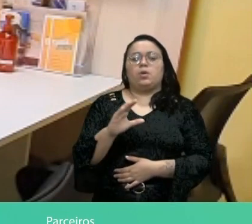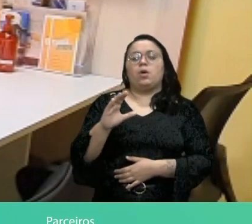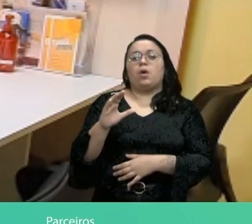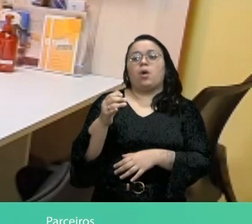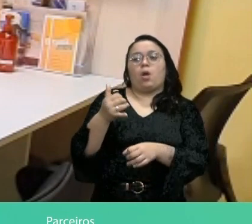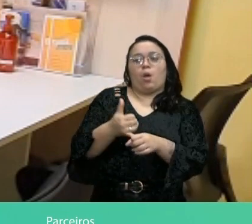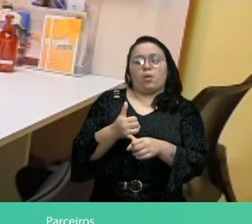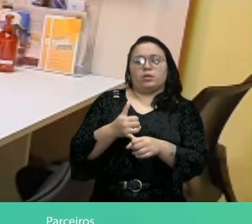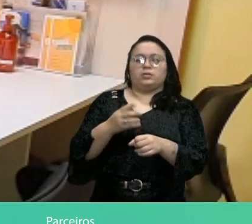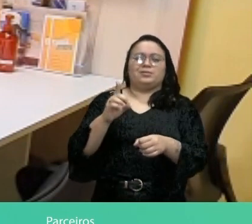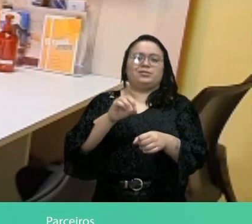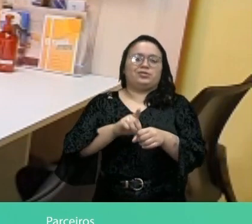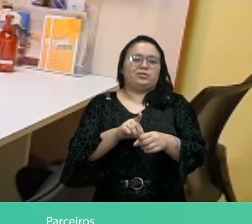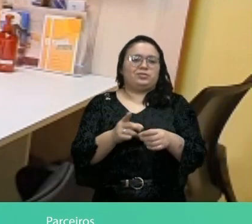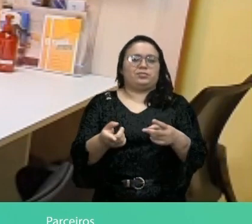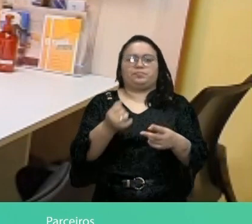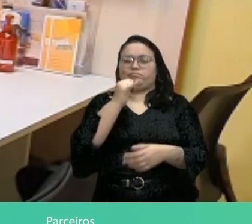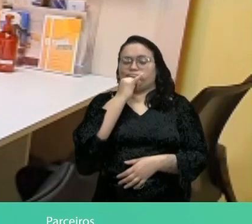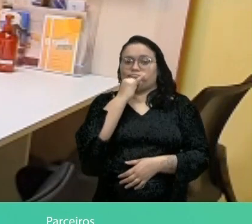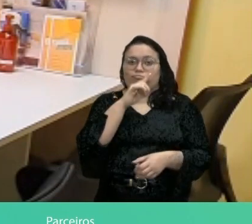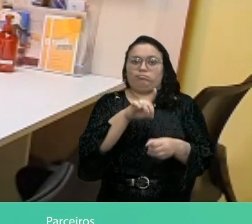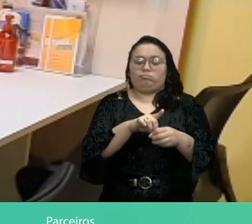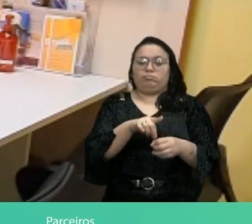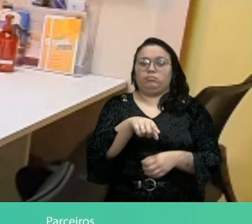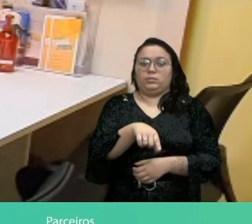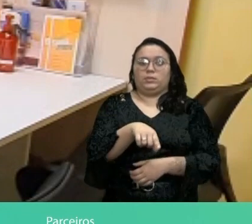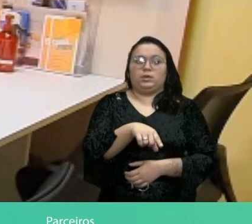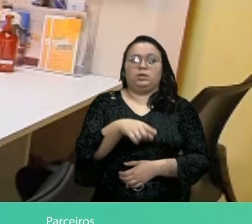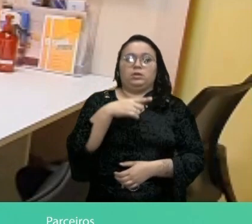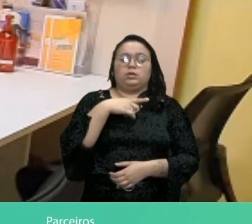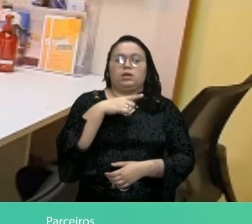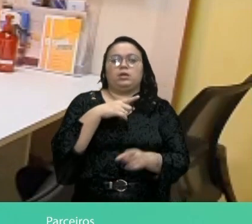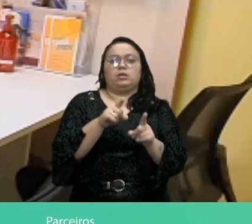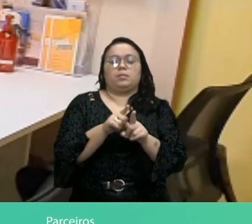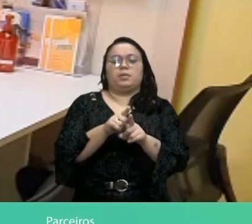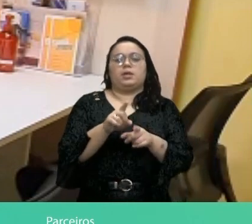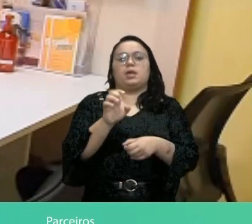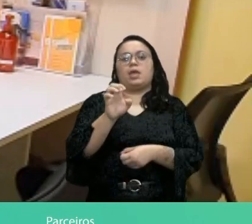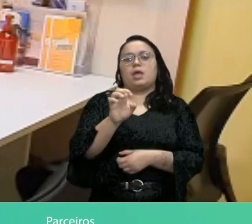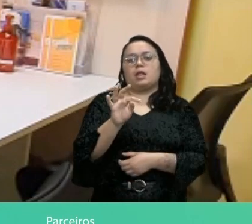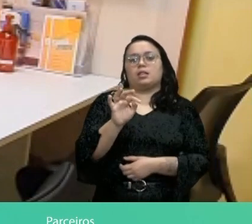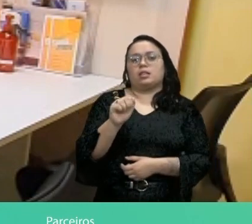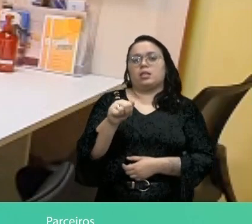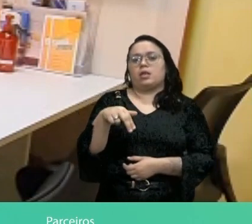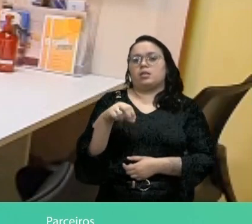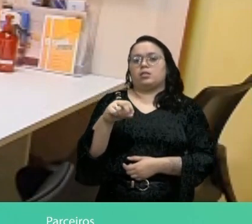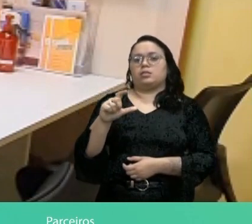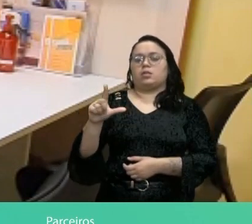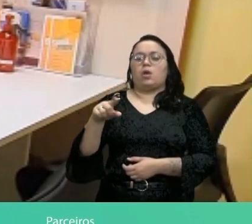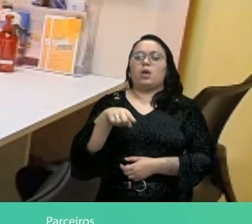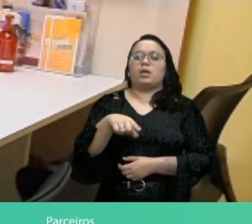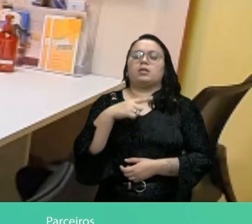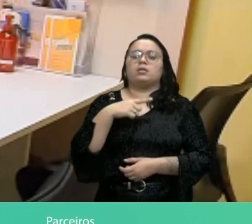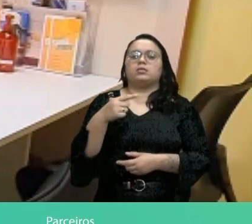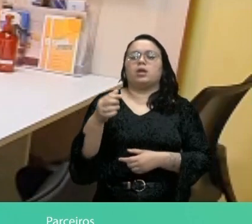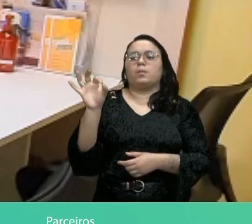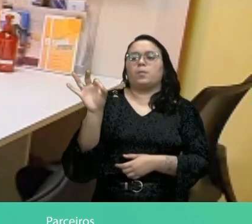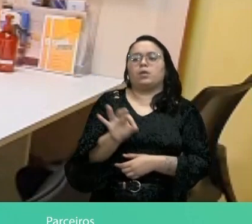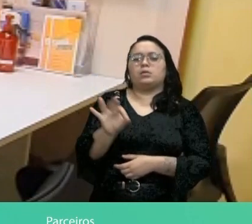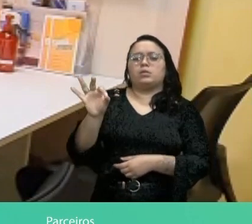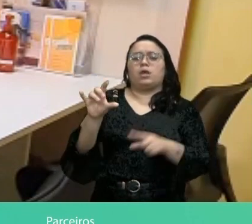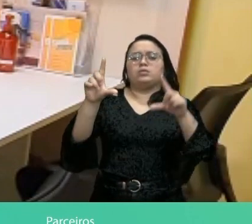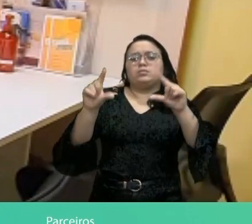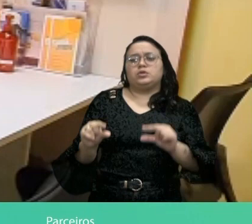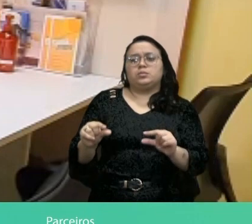né, para o biodiesel, por exemplo, e para o etanol, um percentual mínimo de